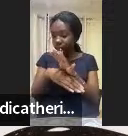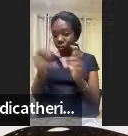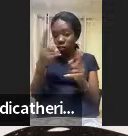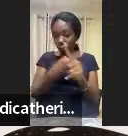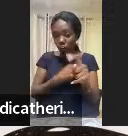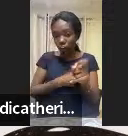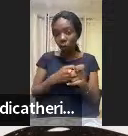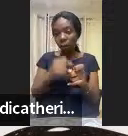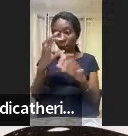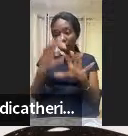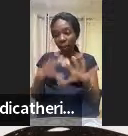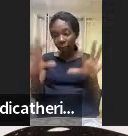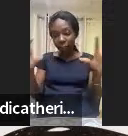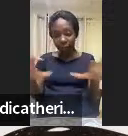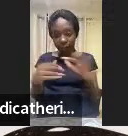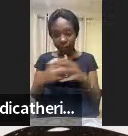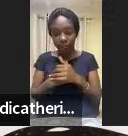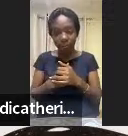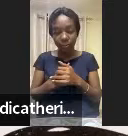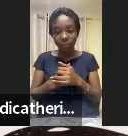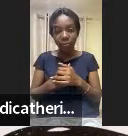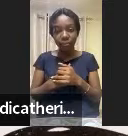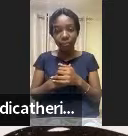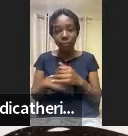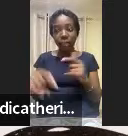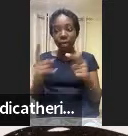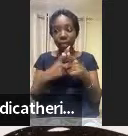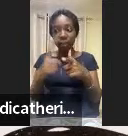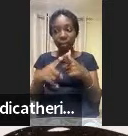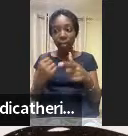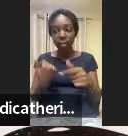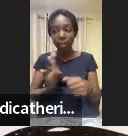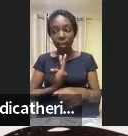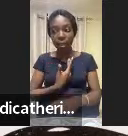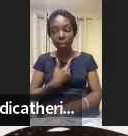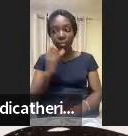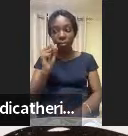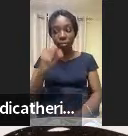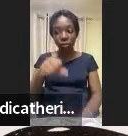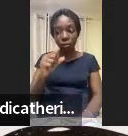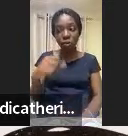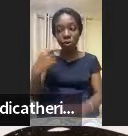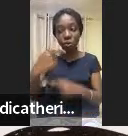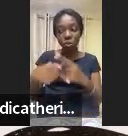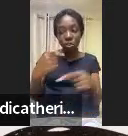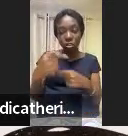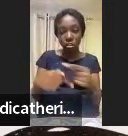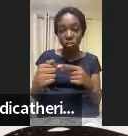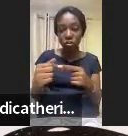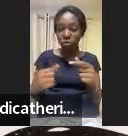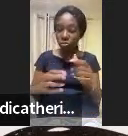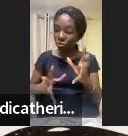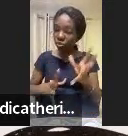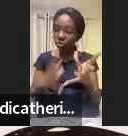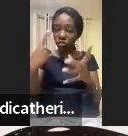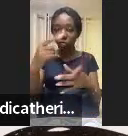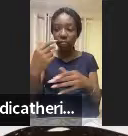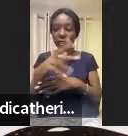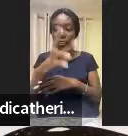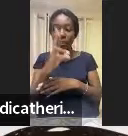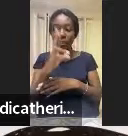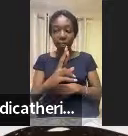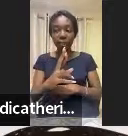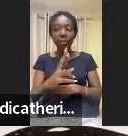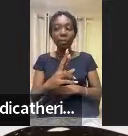the market, then I do not see why we should not continue pushing for as HR professionals that space. And